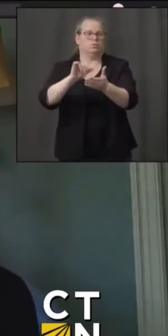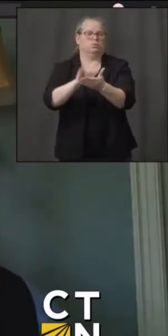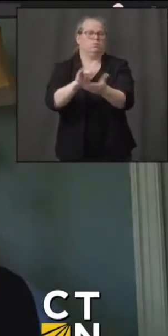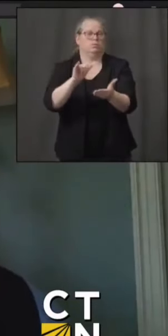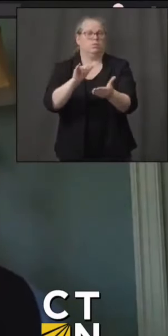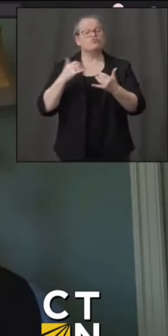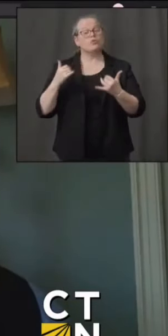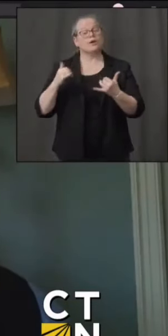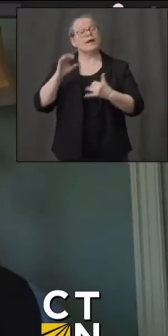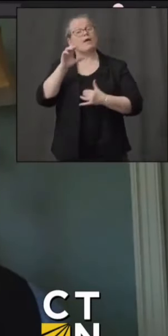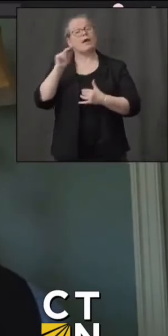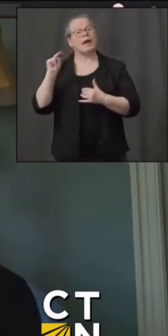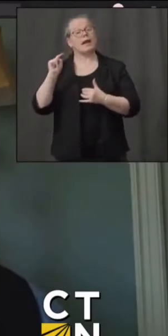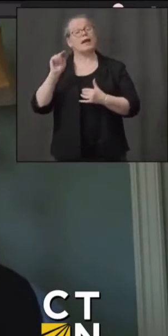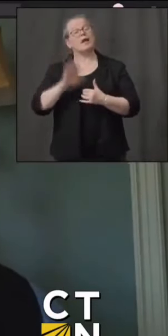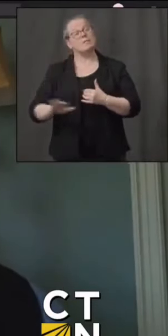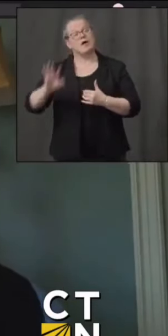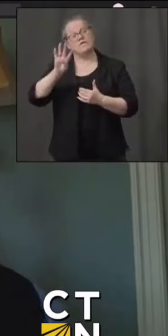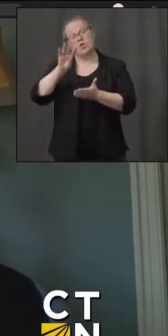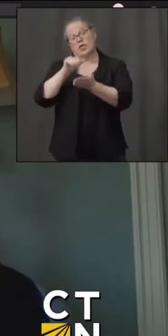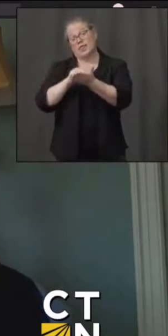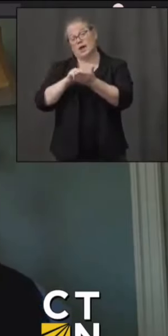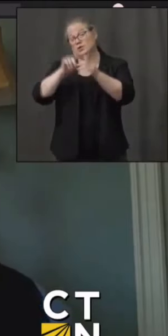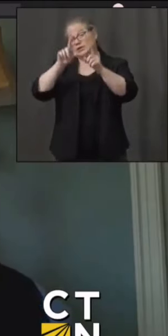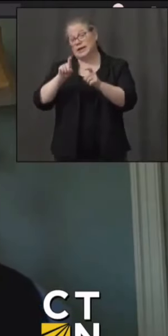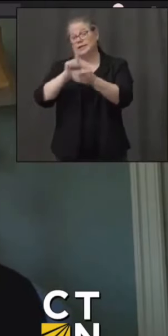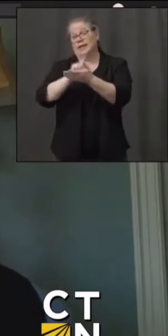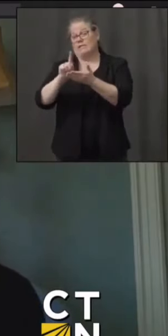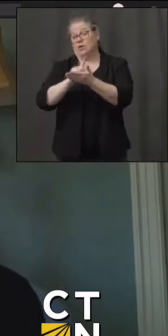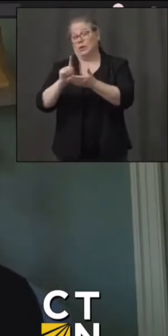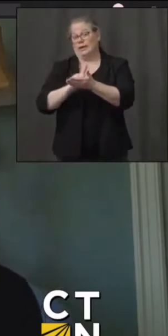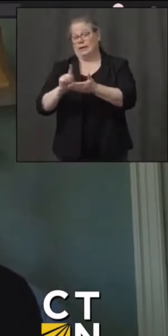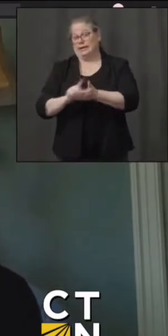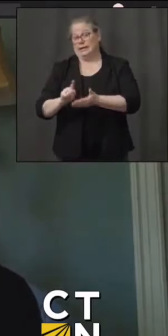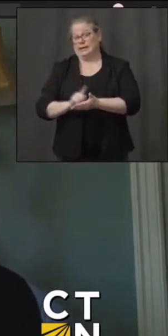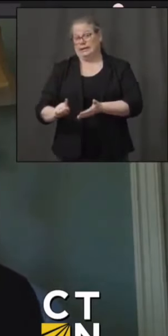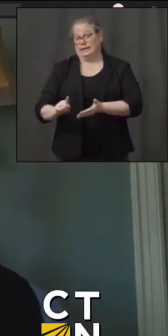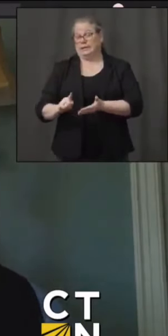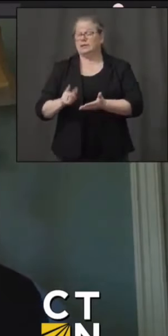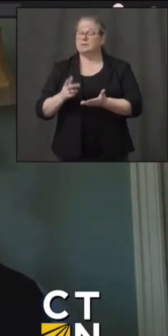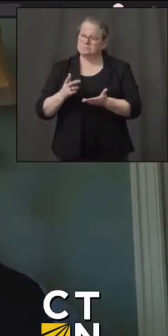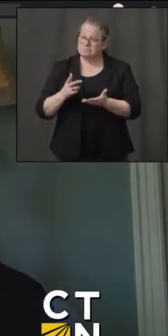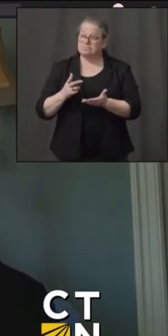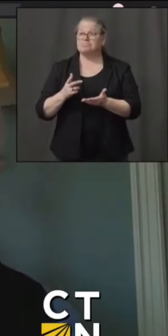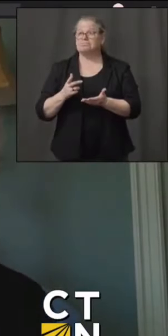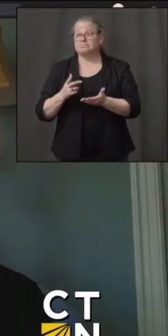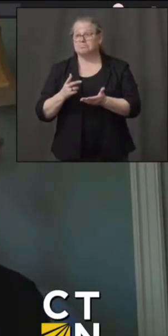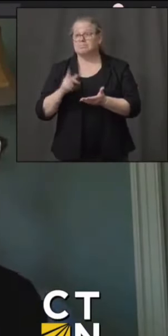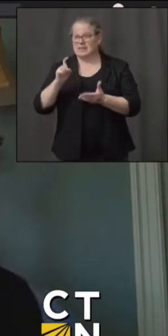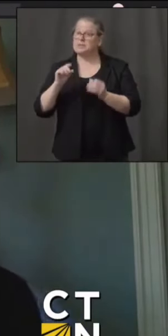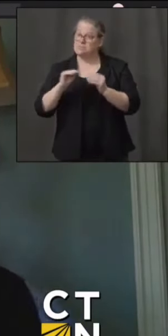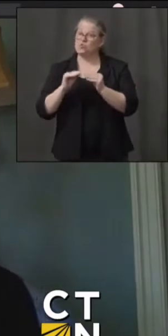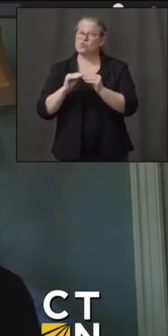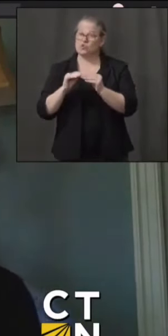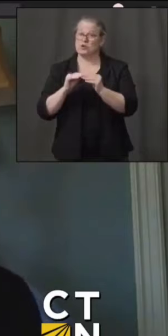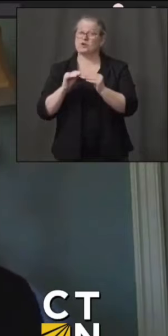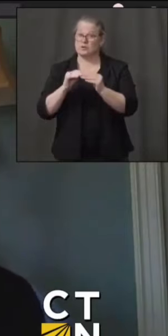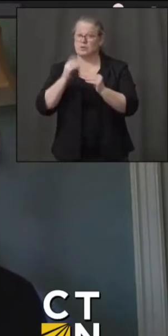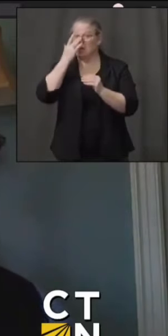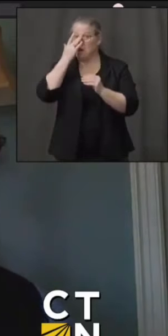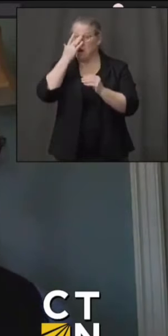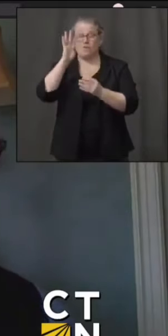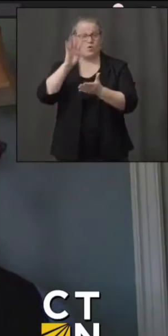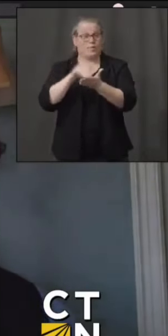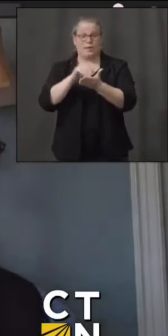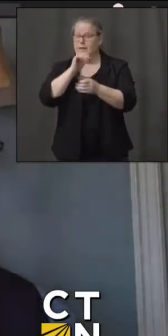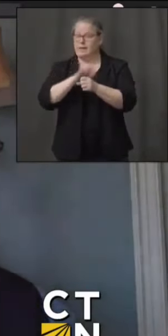about 4,000 tests a week, and we need to ramp it up much more than that if we're going